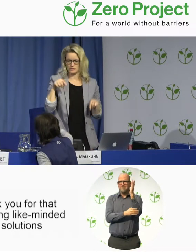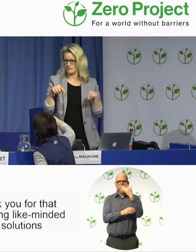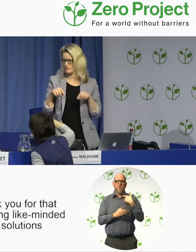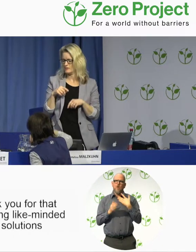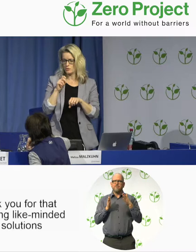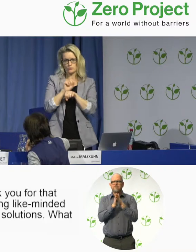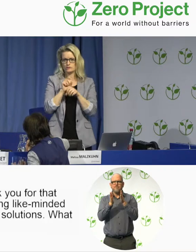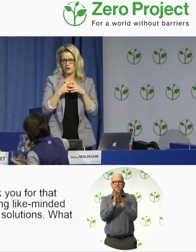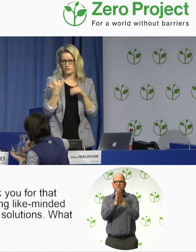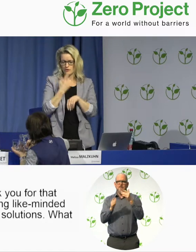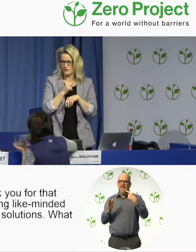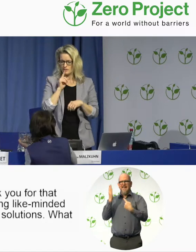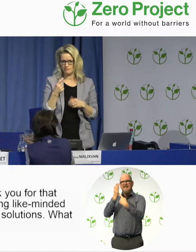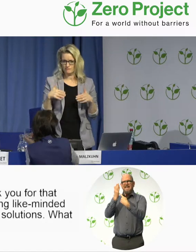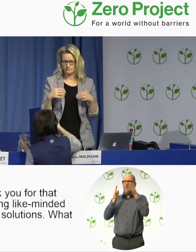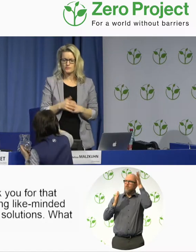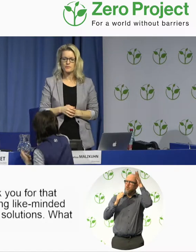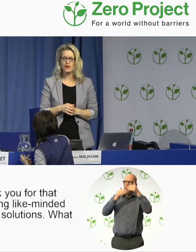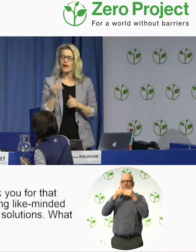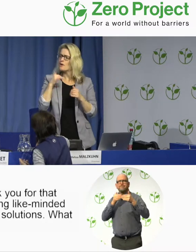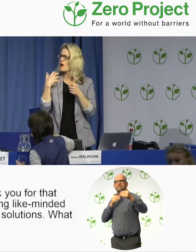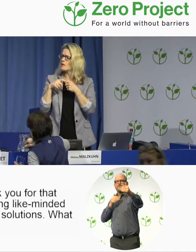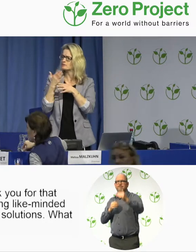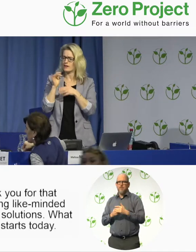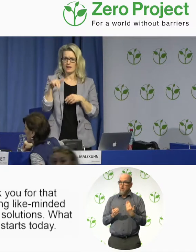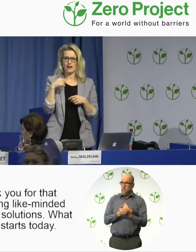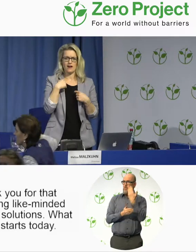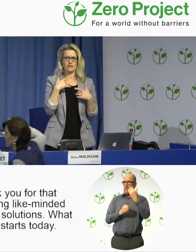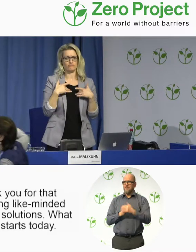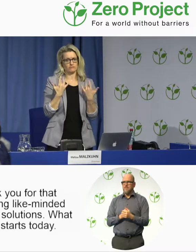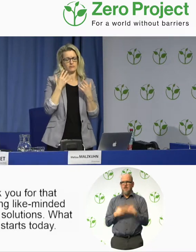is defining the future. This work starts today.